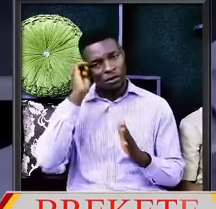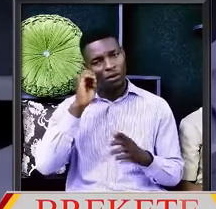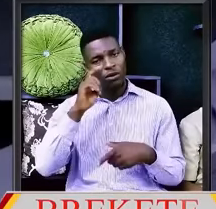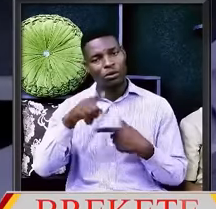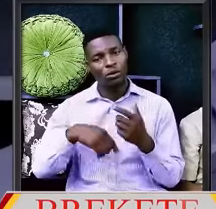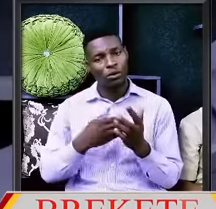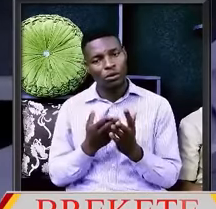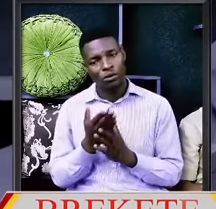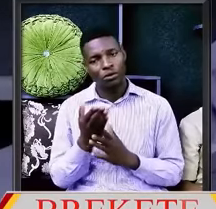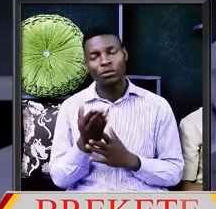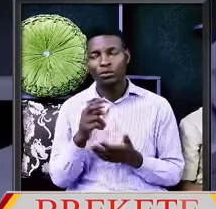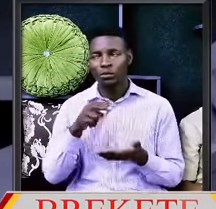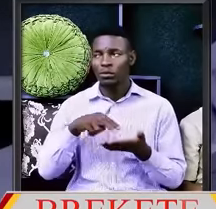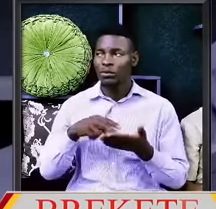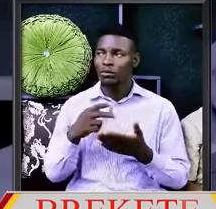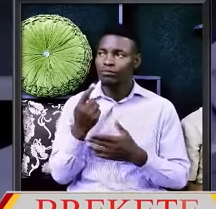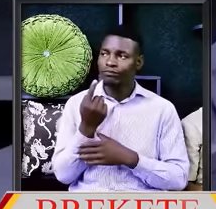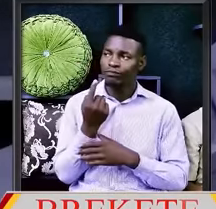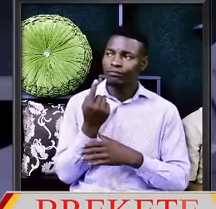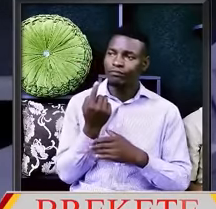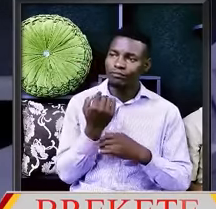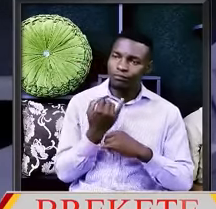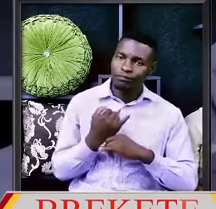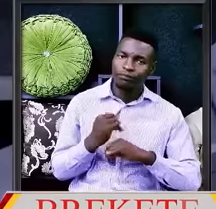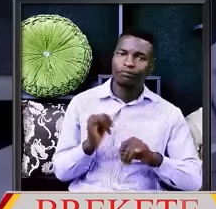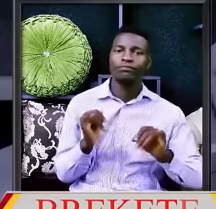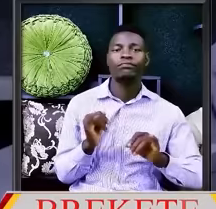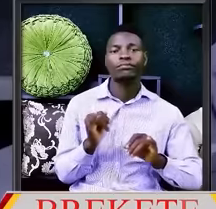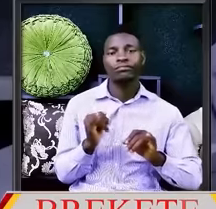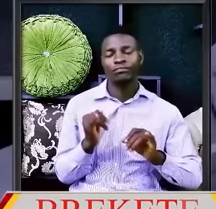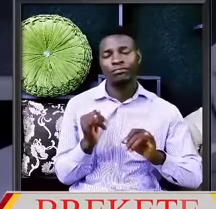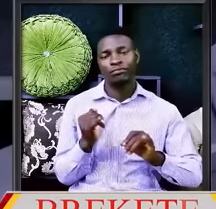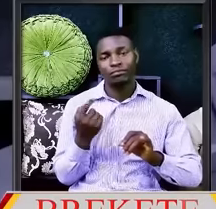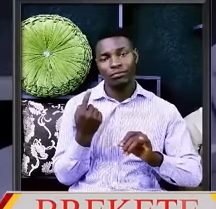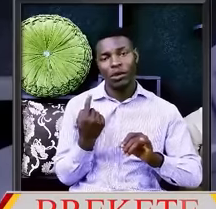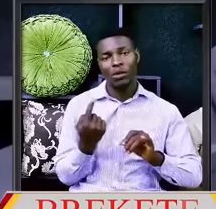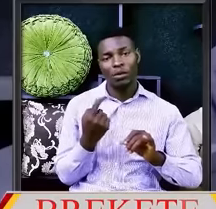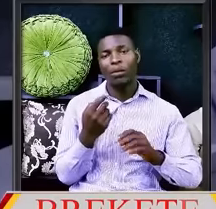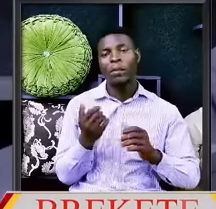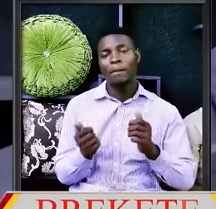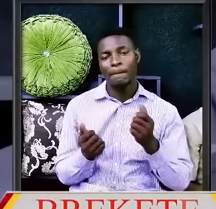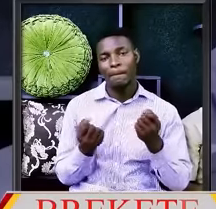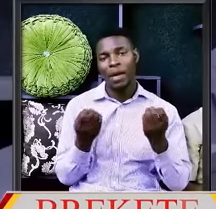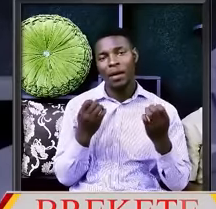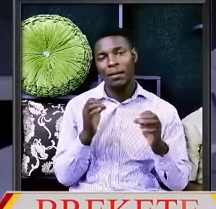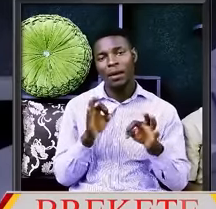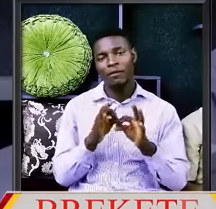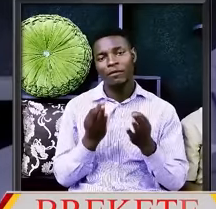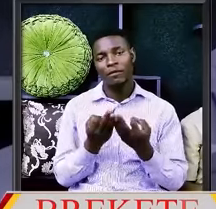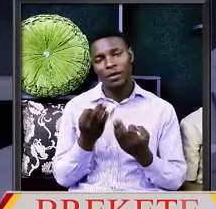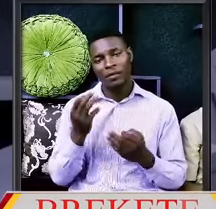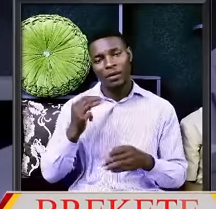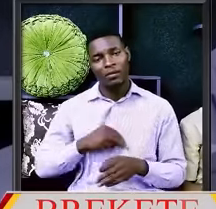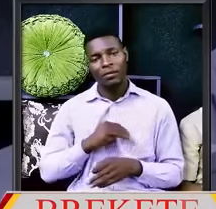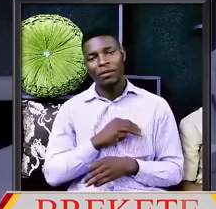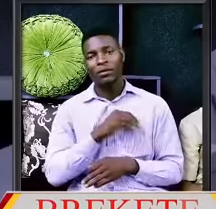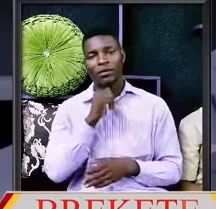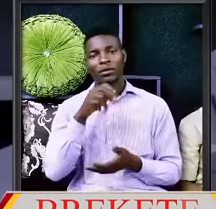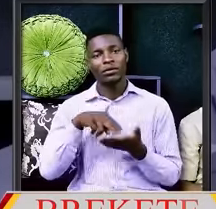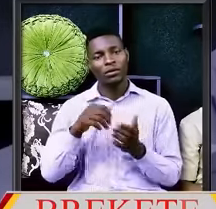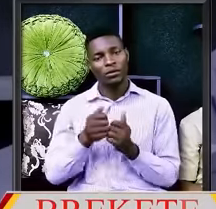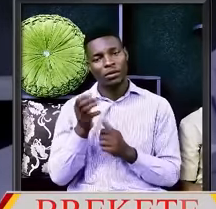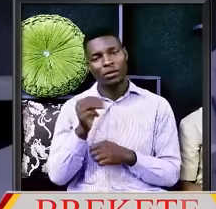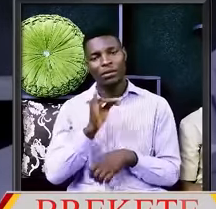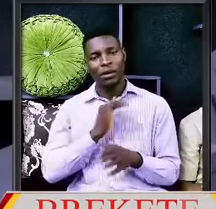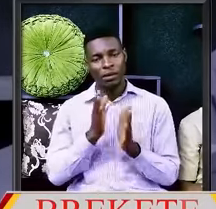standing on his own. The family, most of his family members are not standing with him. And I pray in the name of Jesus